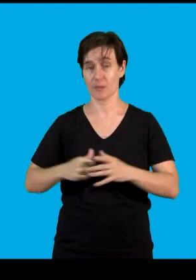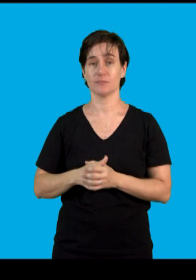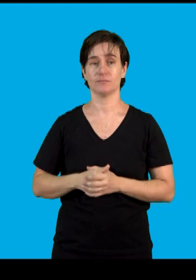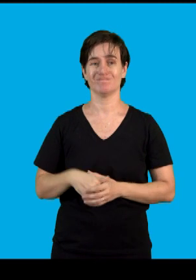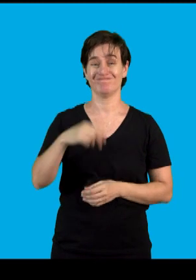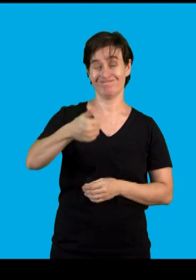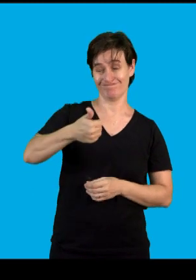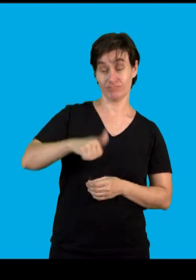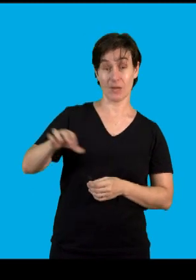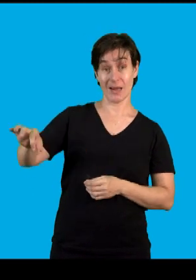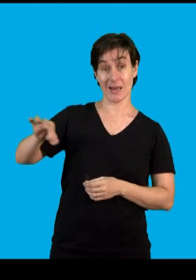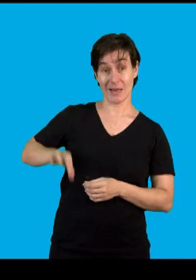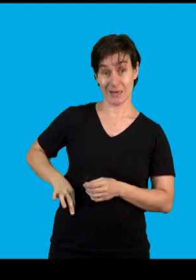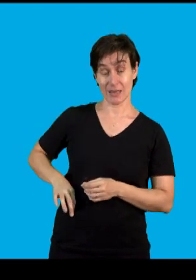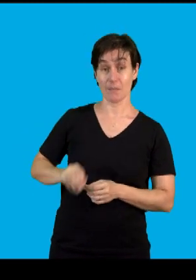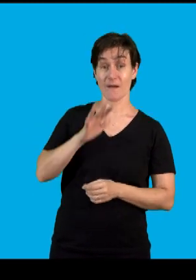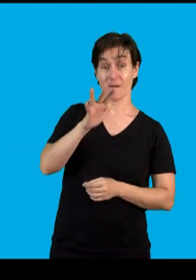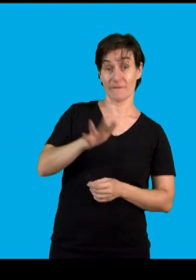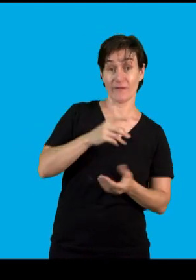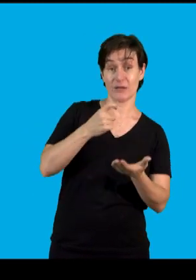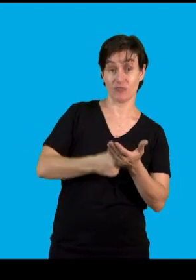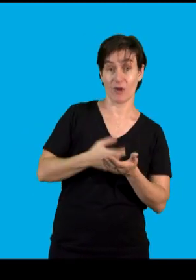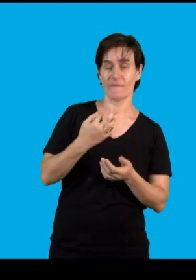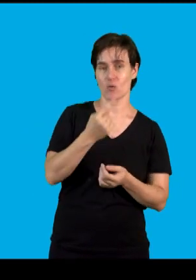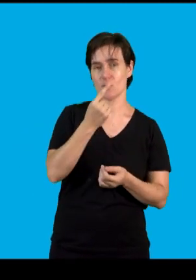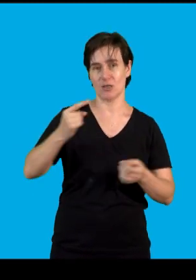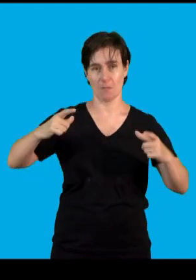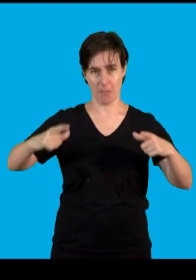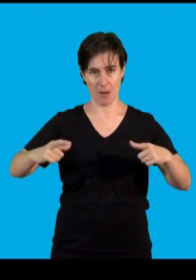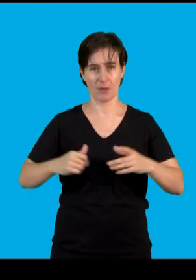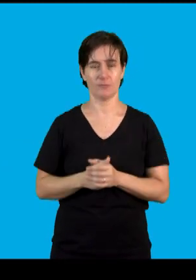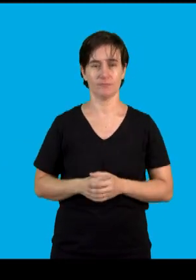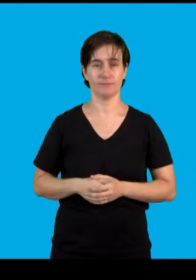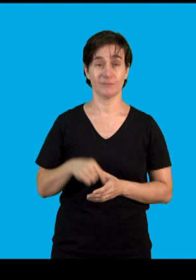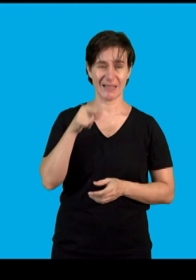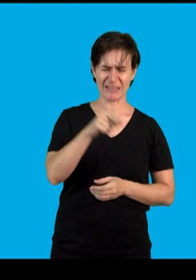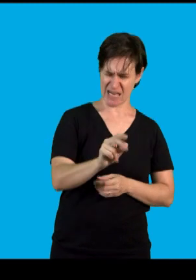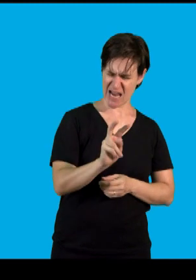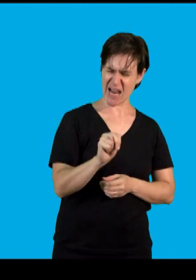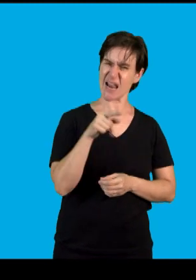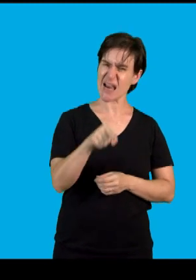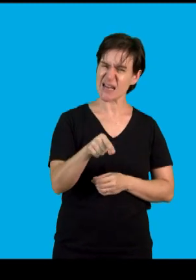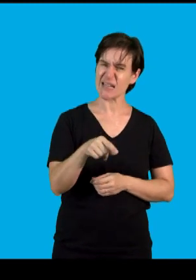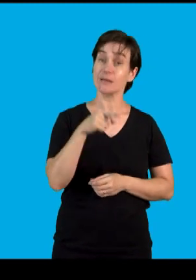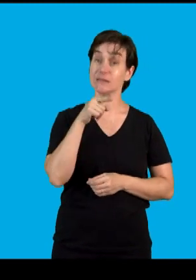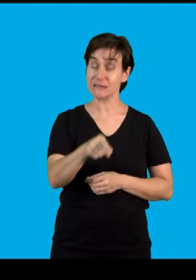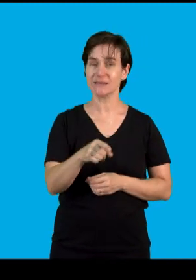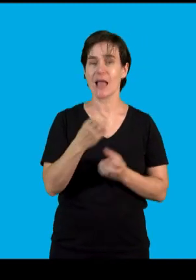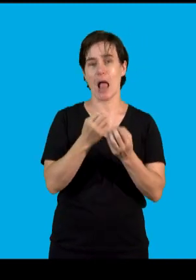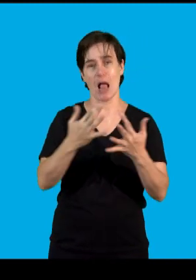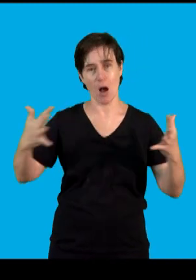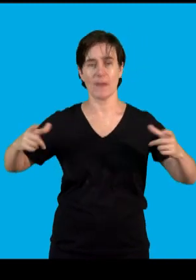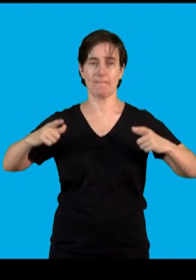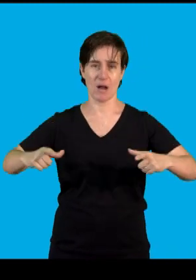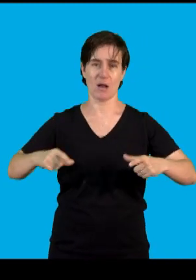and then the income, 15 Rand per pie, and then where N represents the number